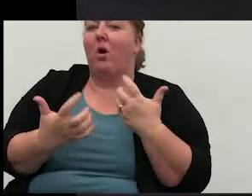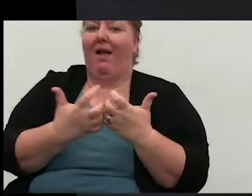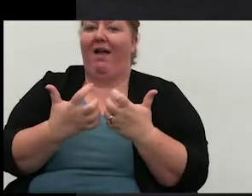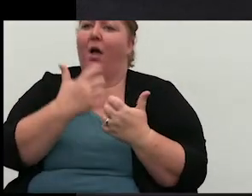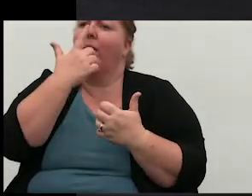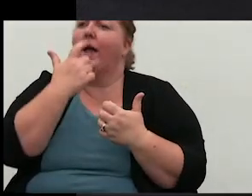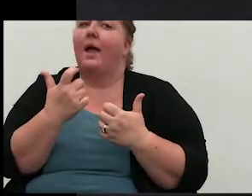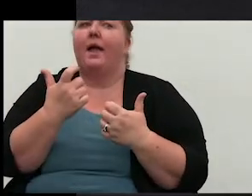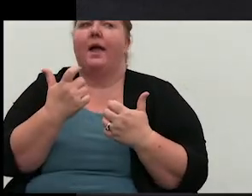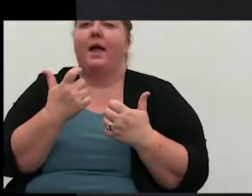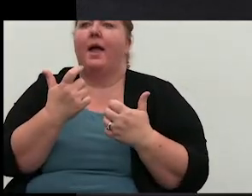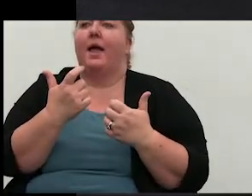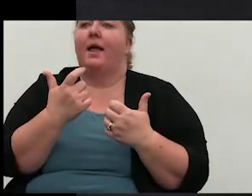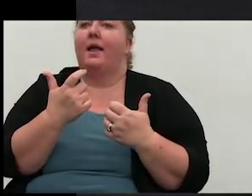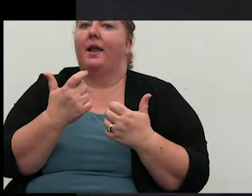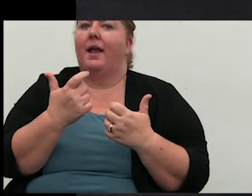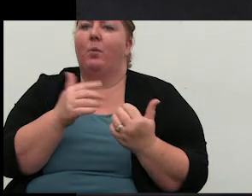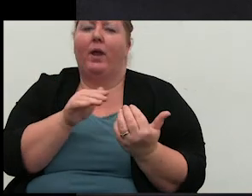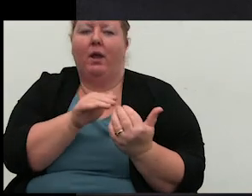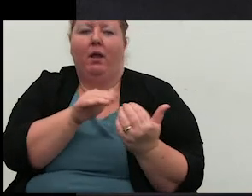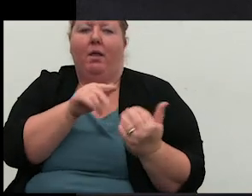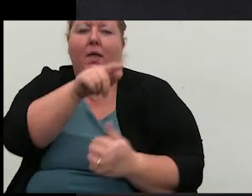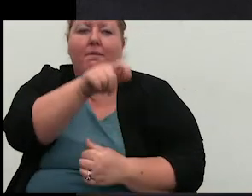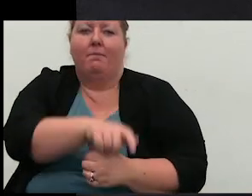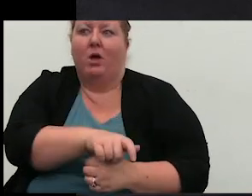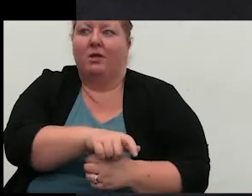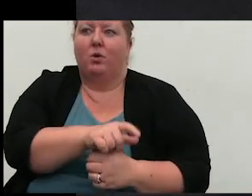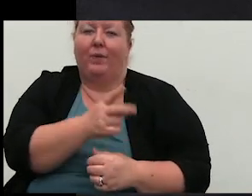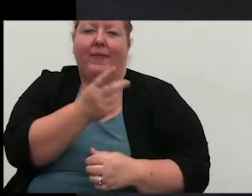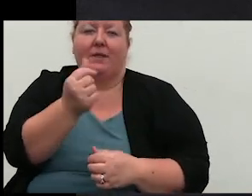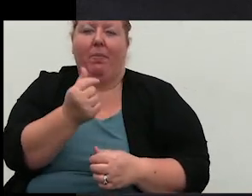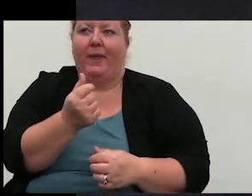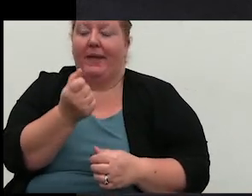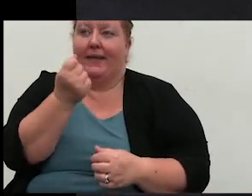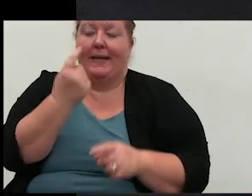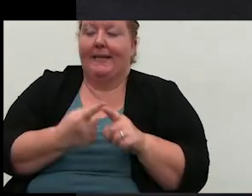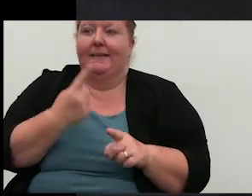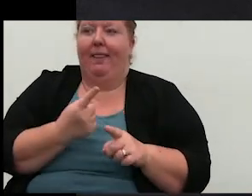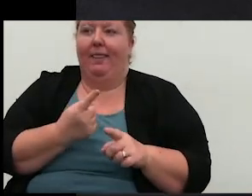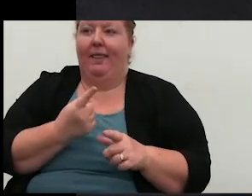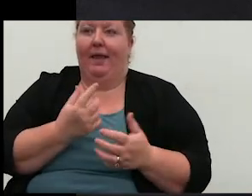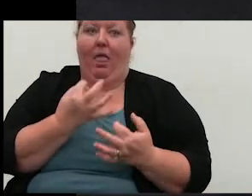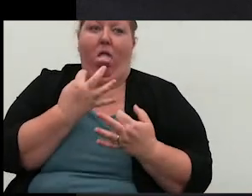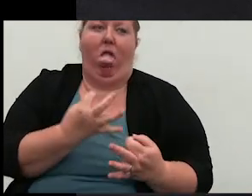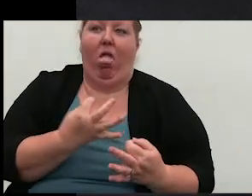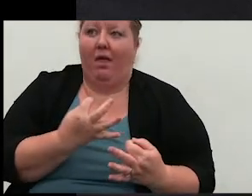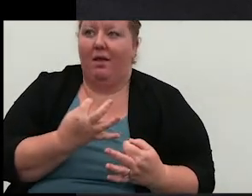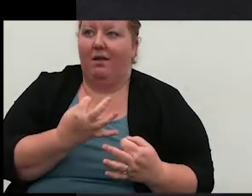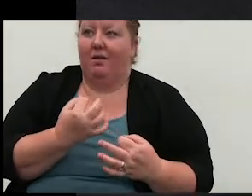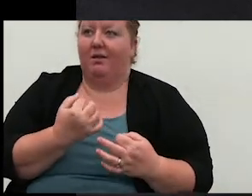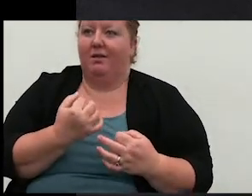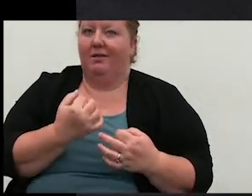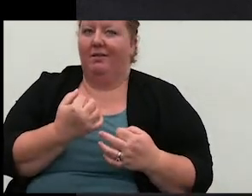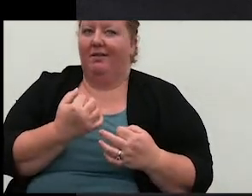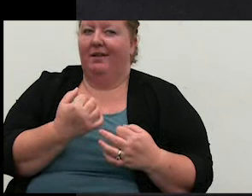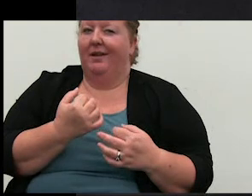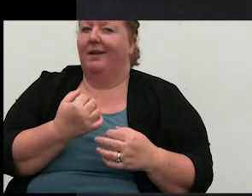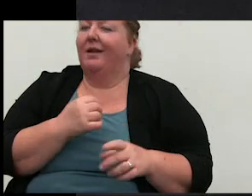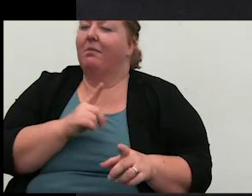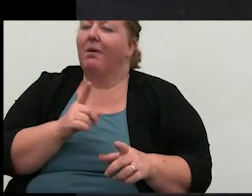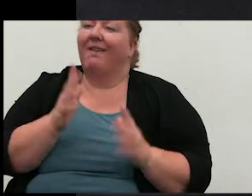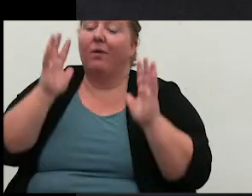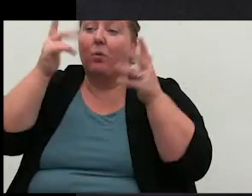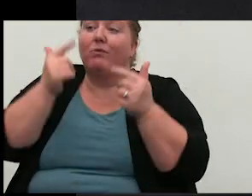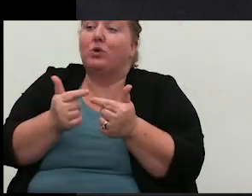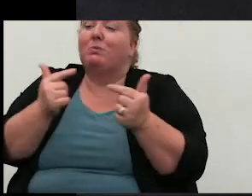we appeal to this person with something that will just instantly get them to do what we want. But if we worry about it too much, then we